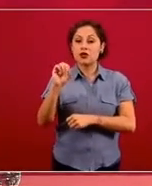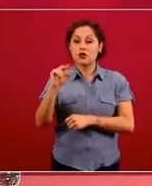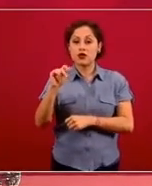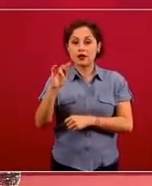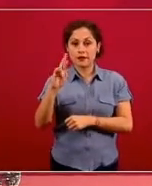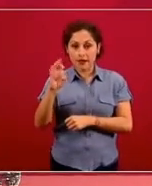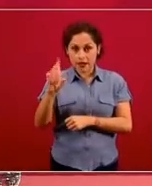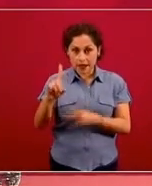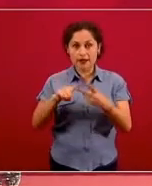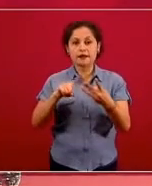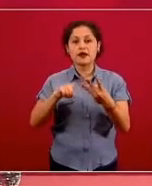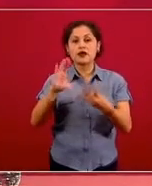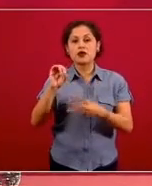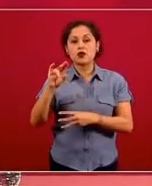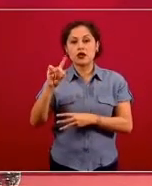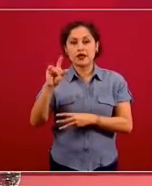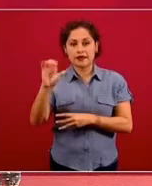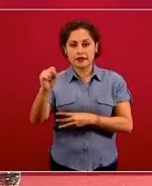with other groups as well.